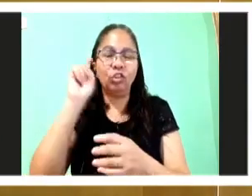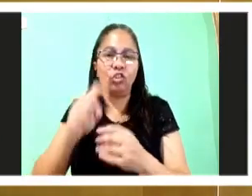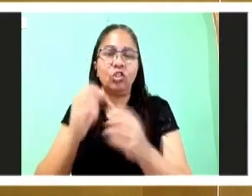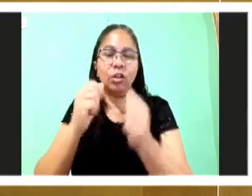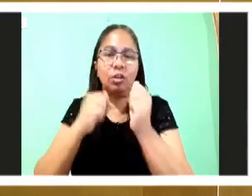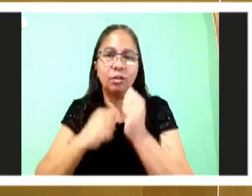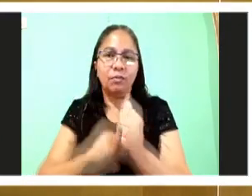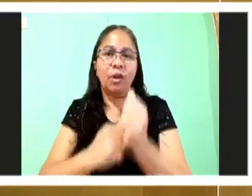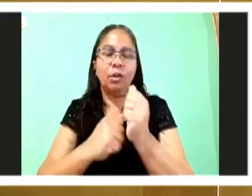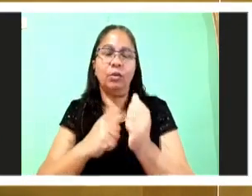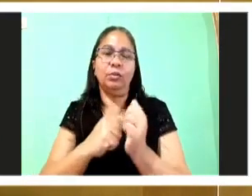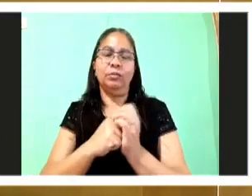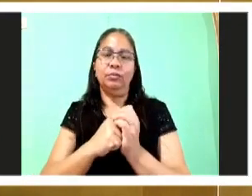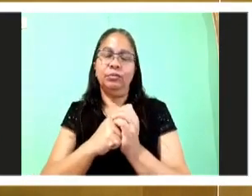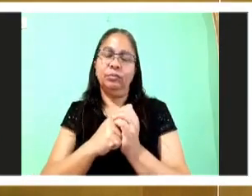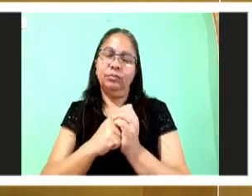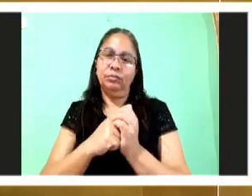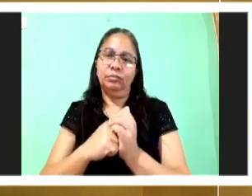It isn't that